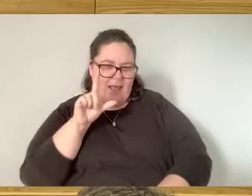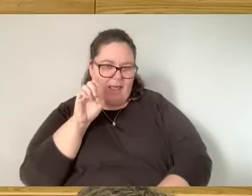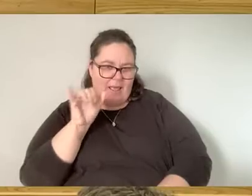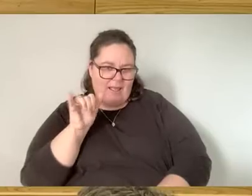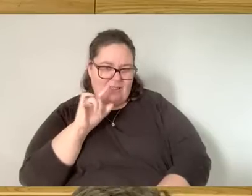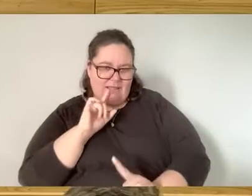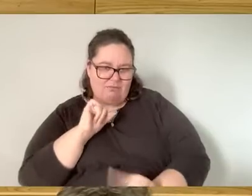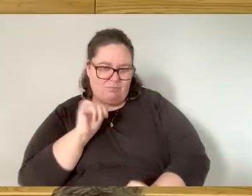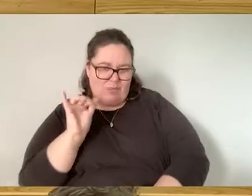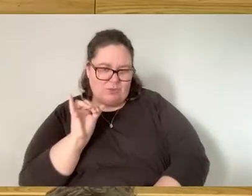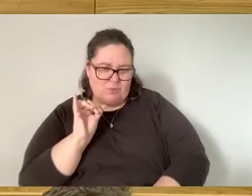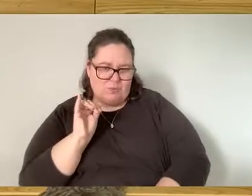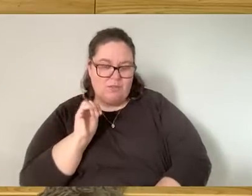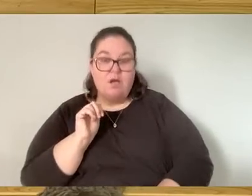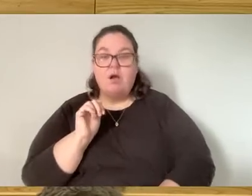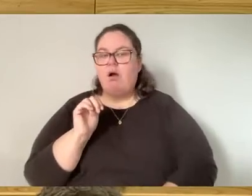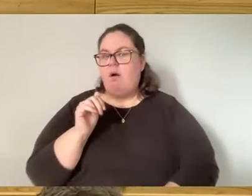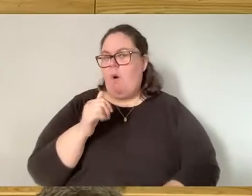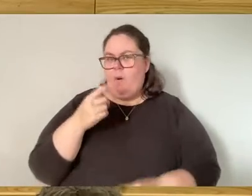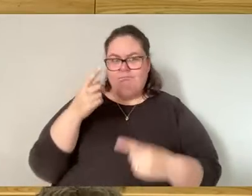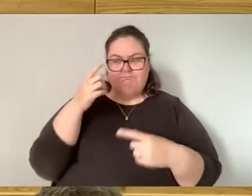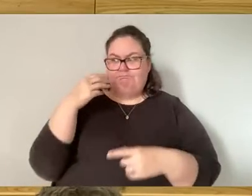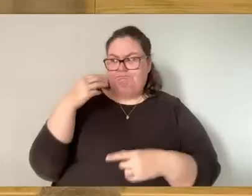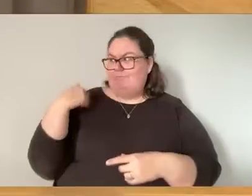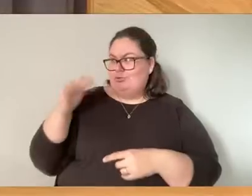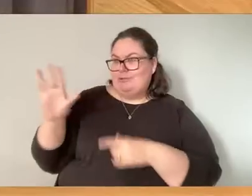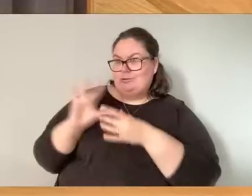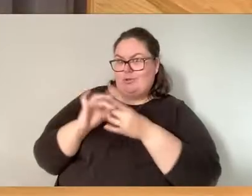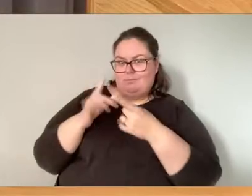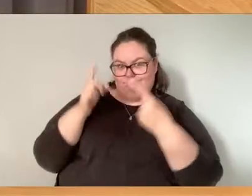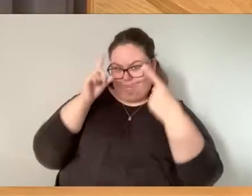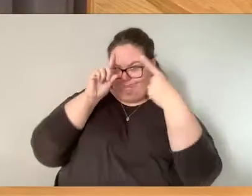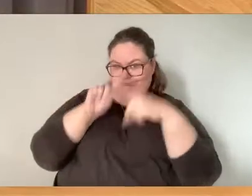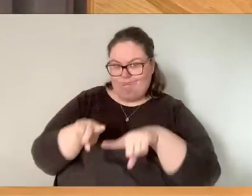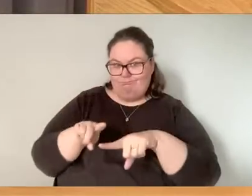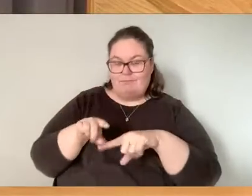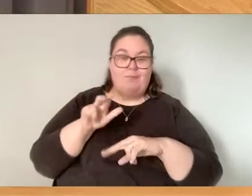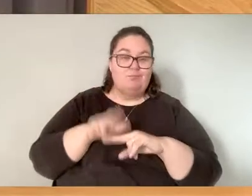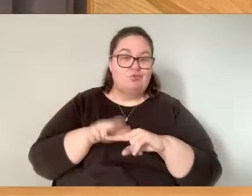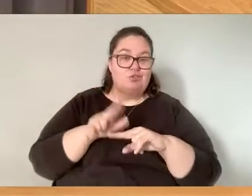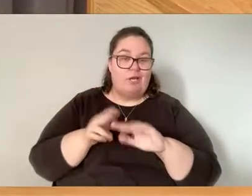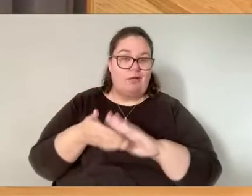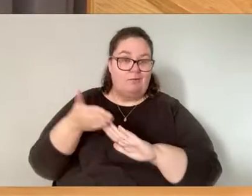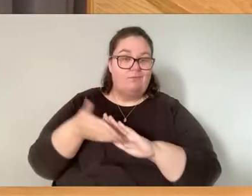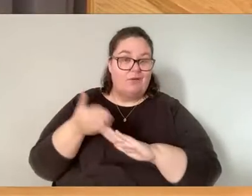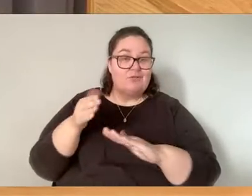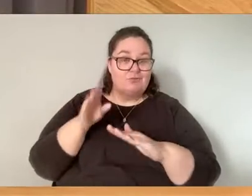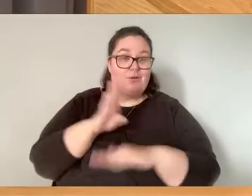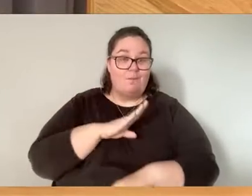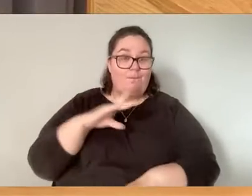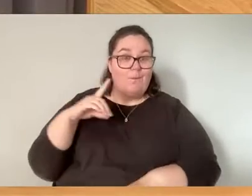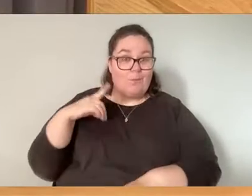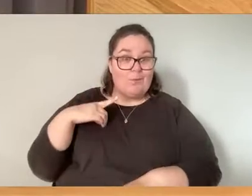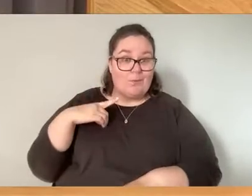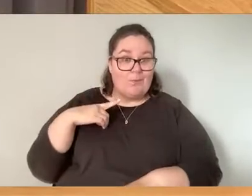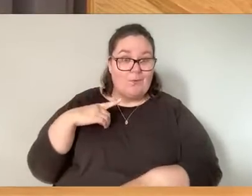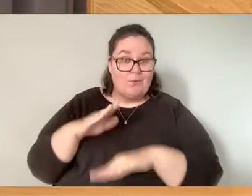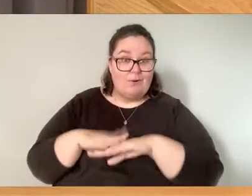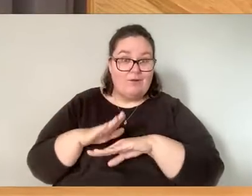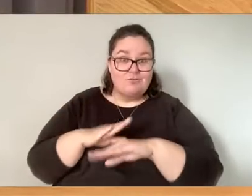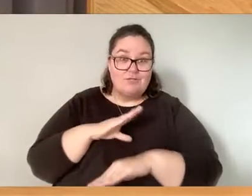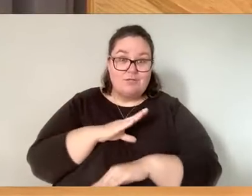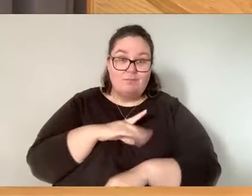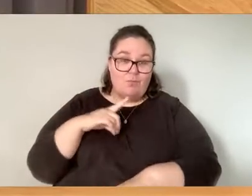I also, as chairing the advisory board, know how important it is for us to develop key